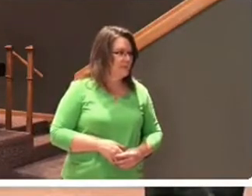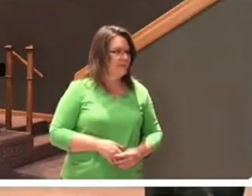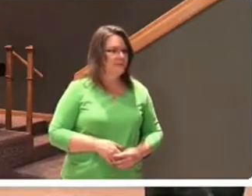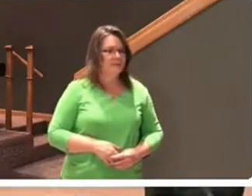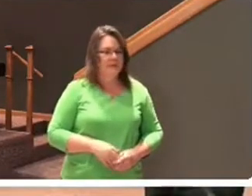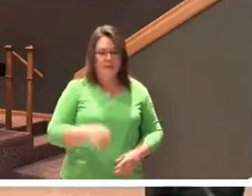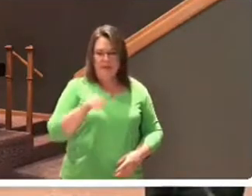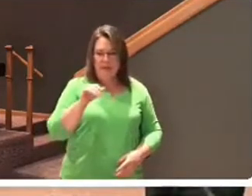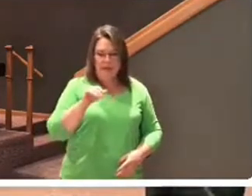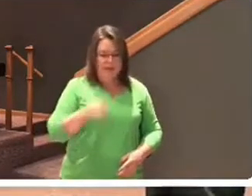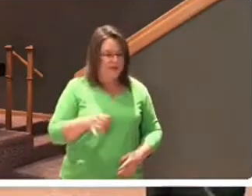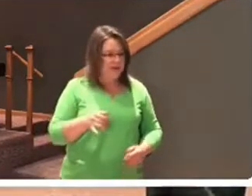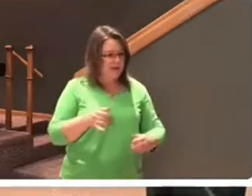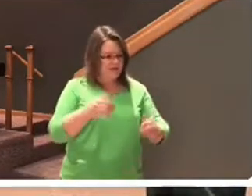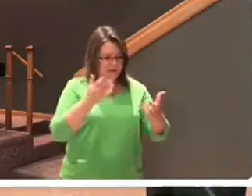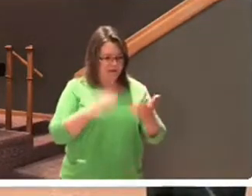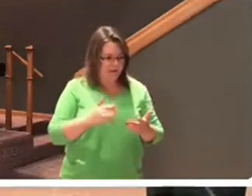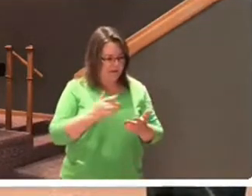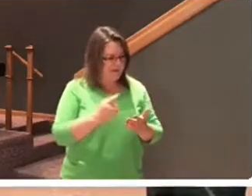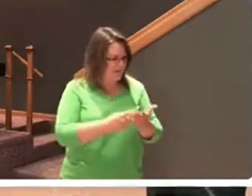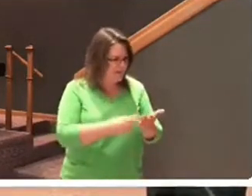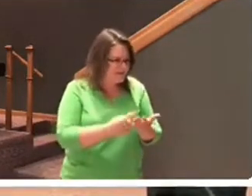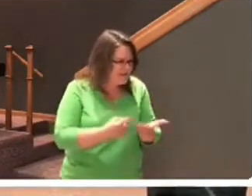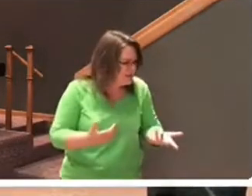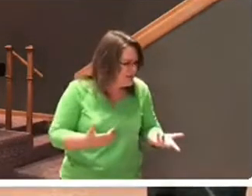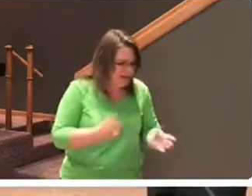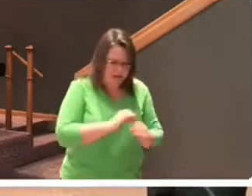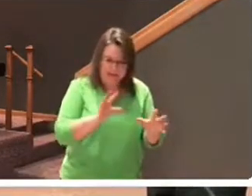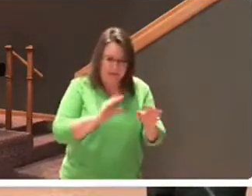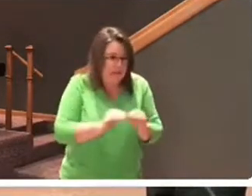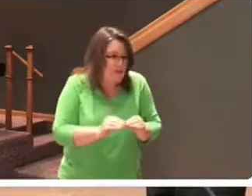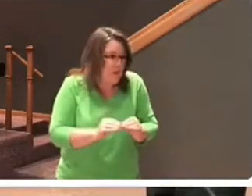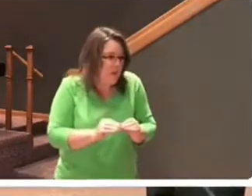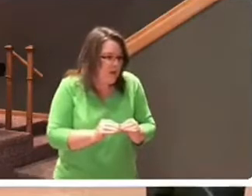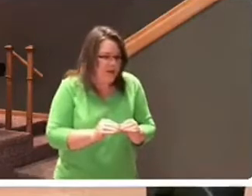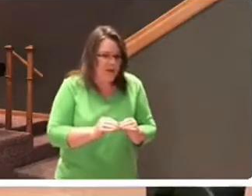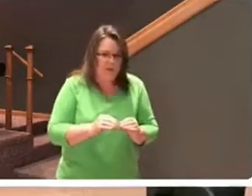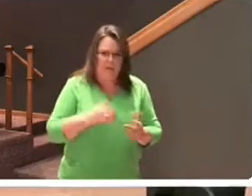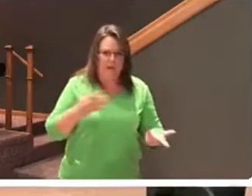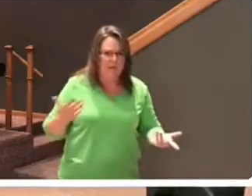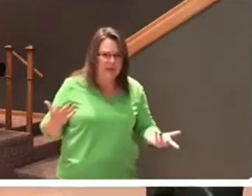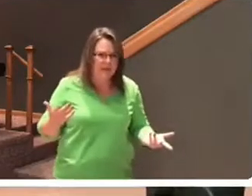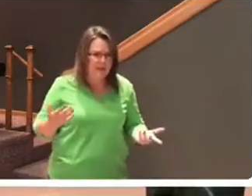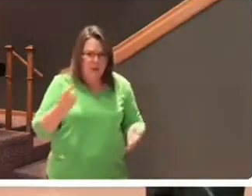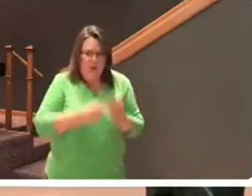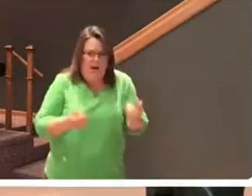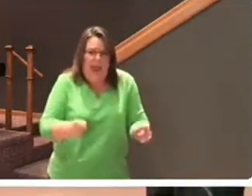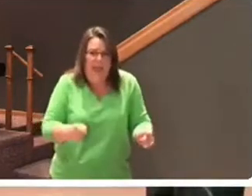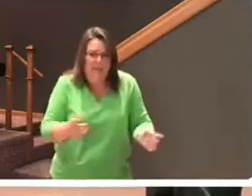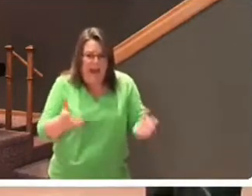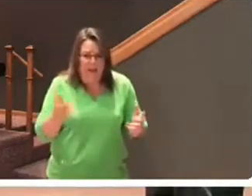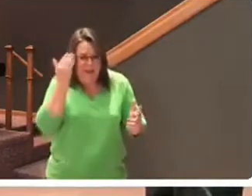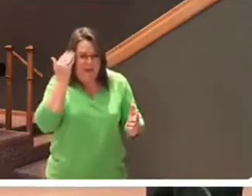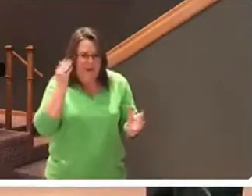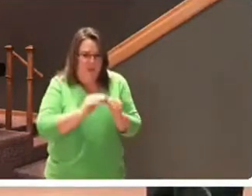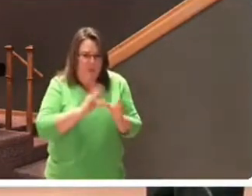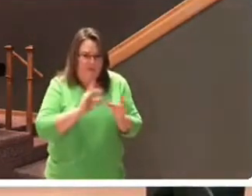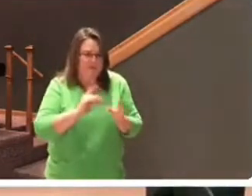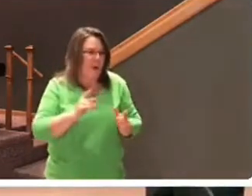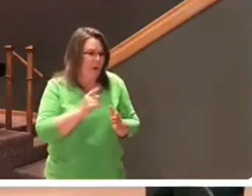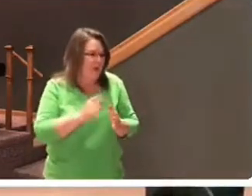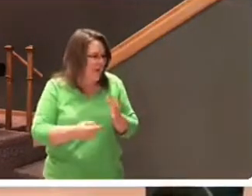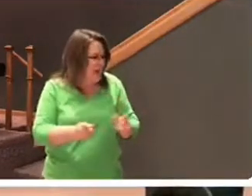And that's the end of the dialogue. There's nothing more. I'm like, well, what happened? I want to know what happened.